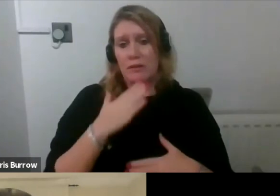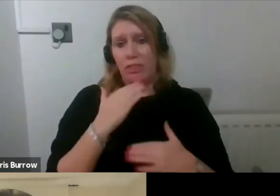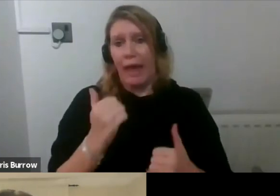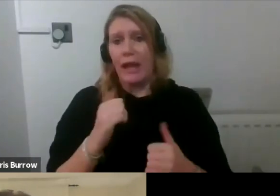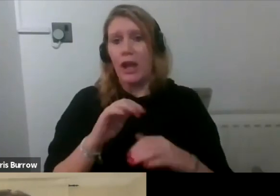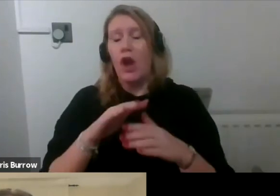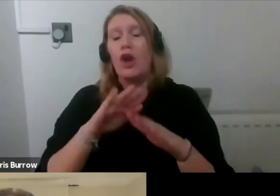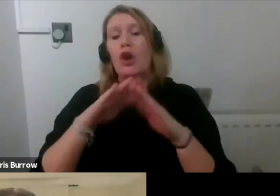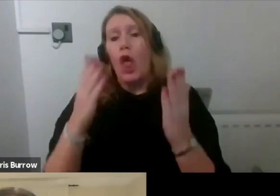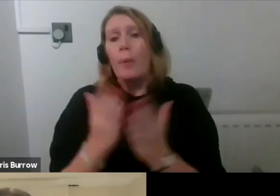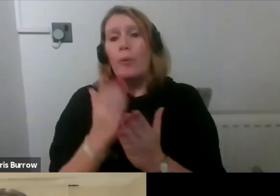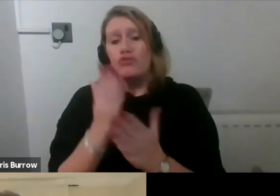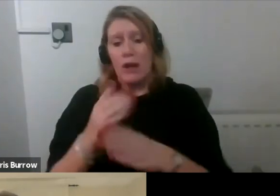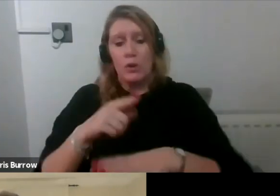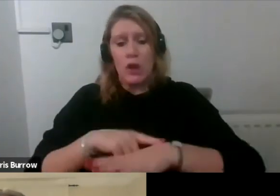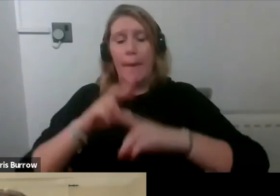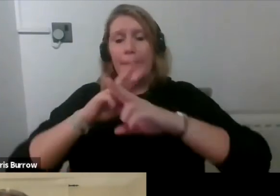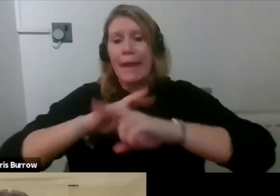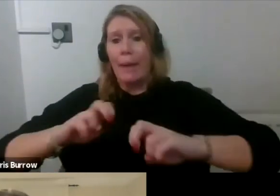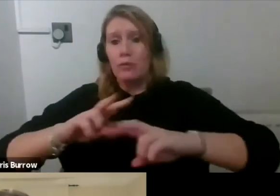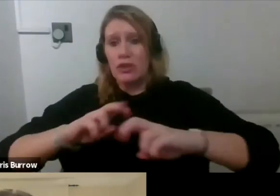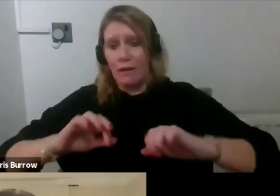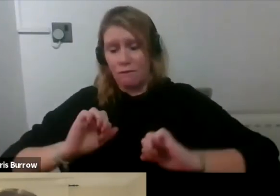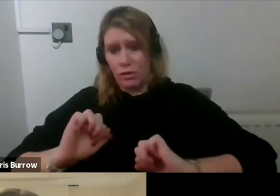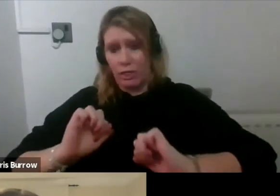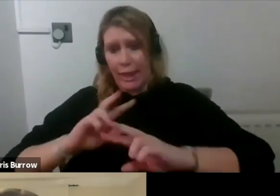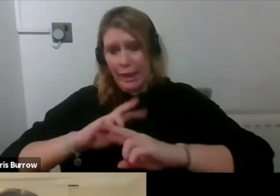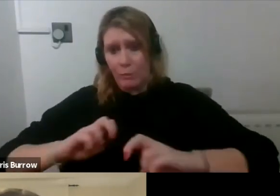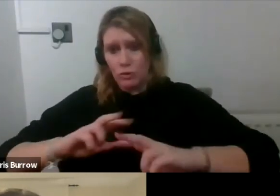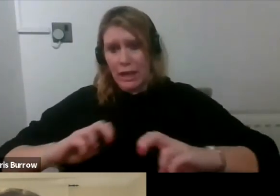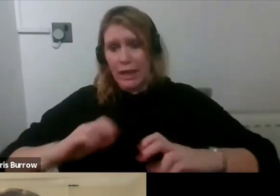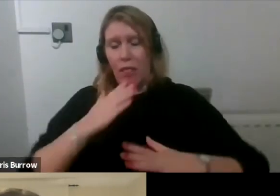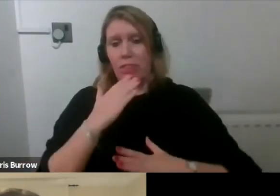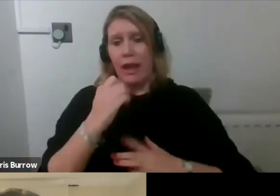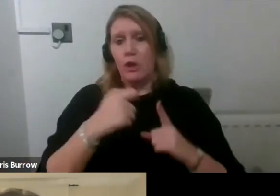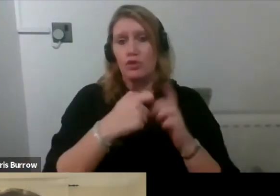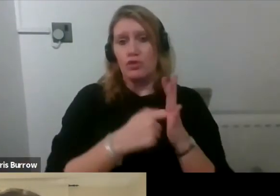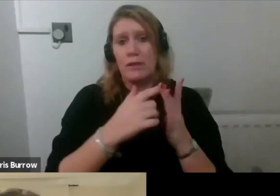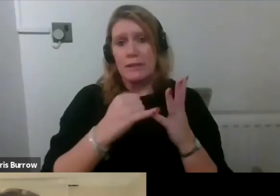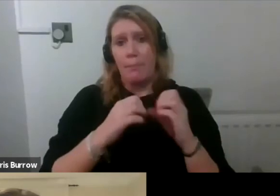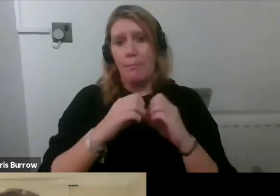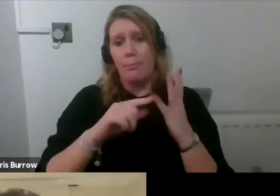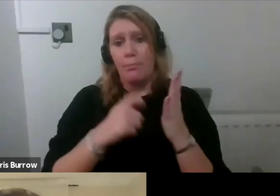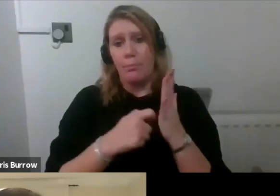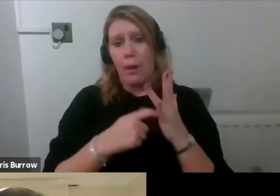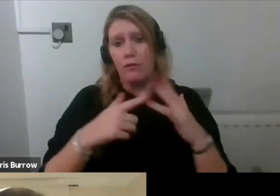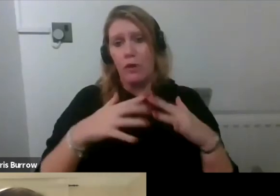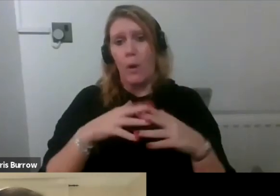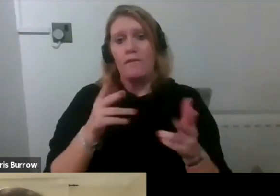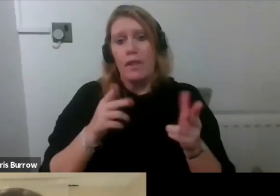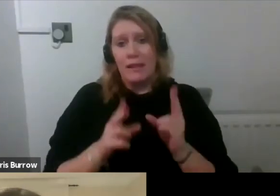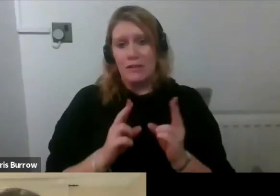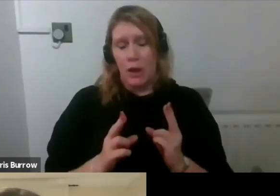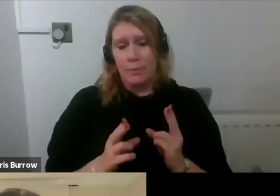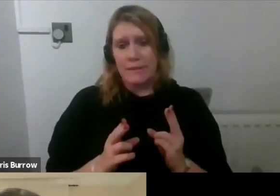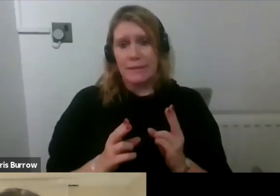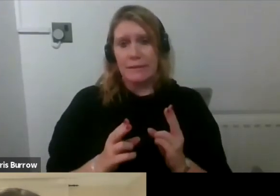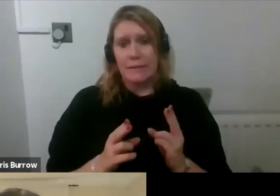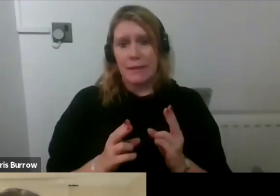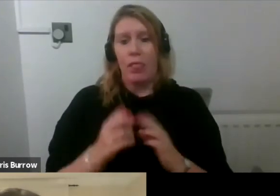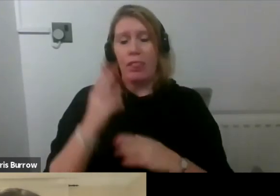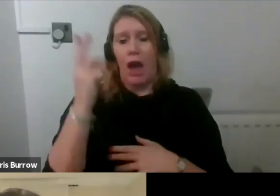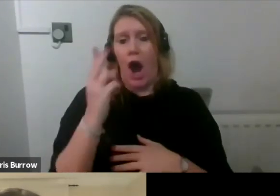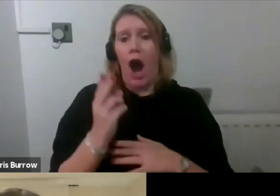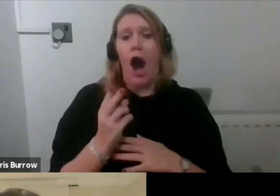Real Time Captioning for the live captions, Chris Burrow for the British Sign Language interpretation, Arts